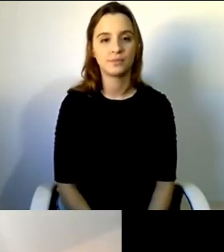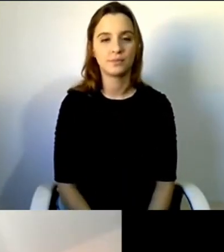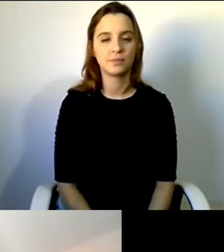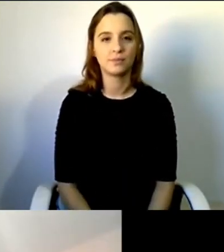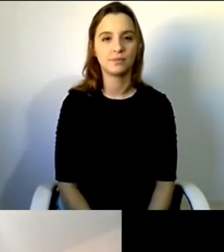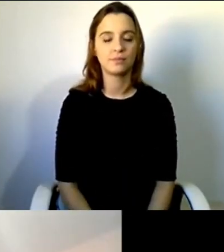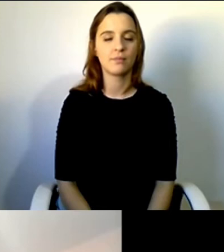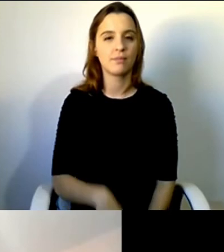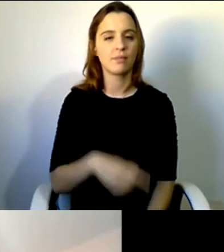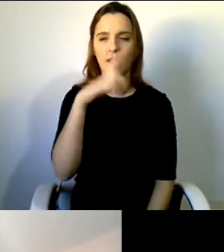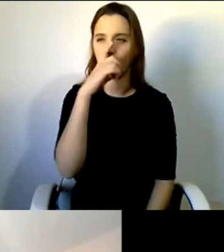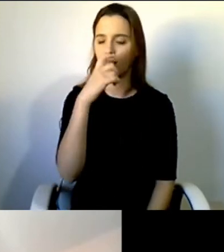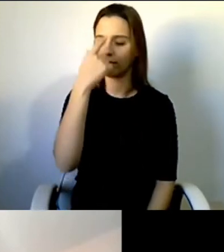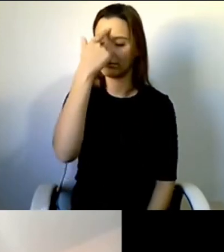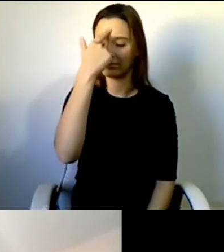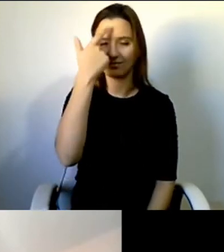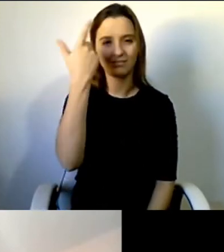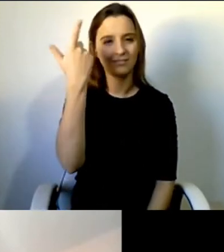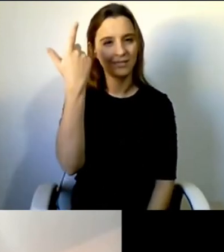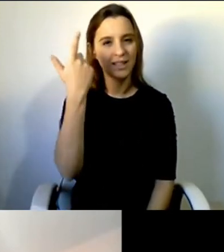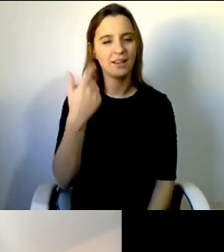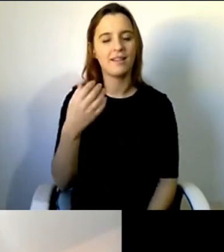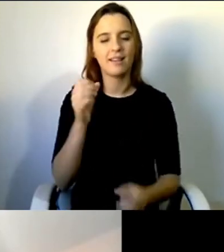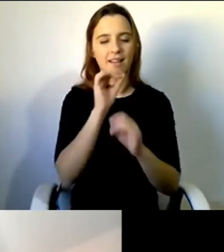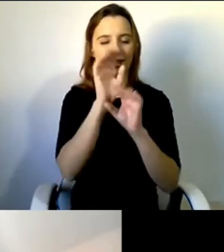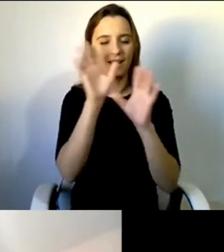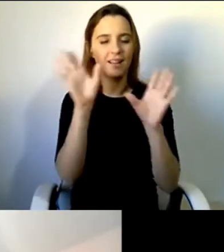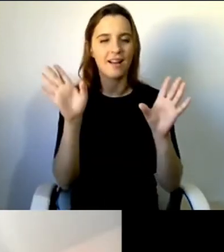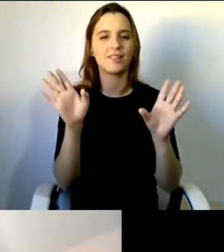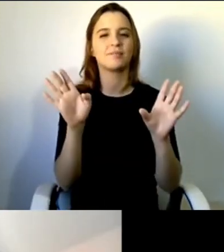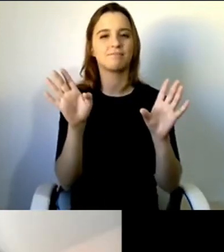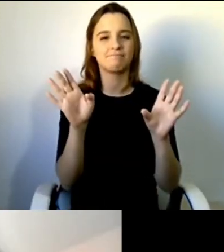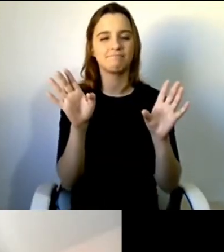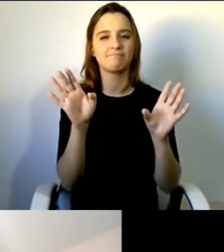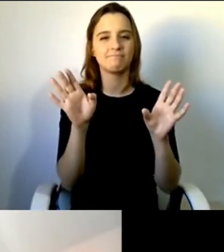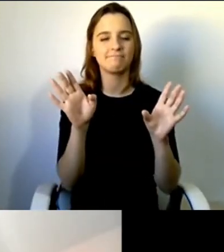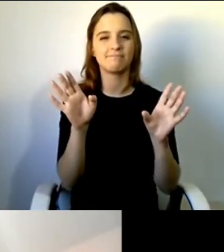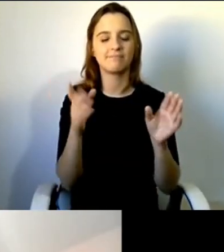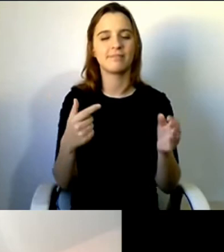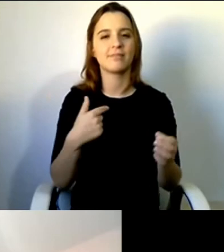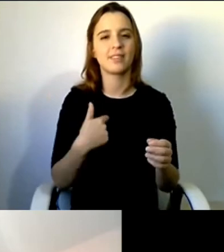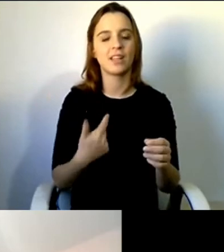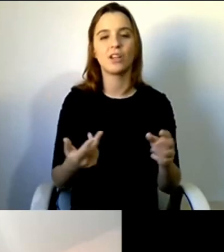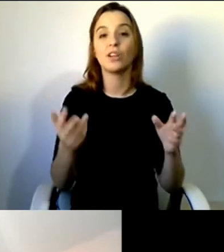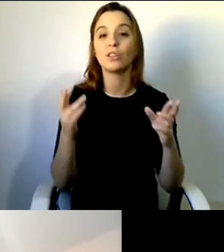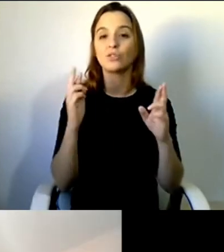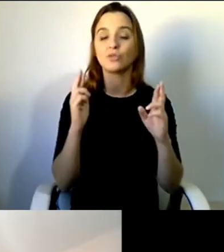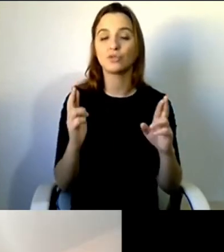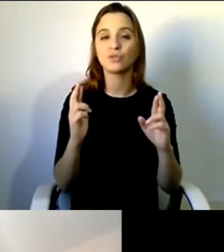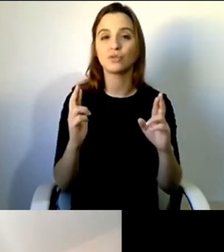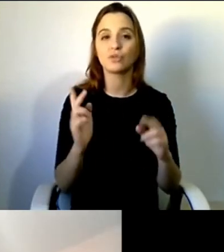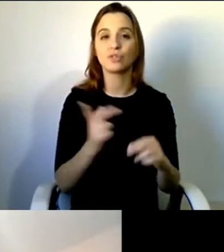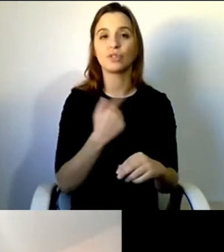these times, and I hope that there will be a chance for us again to meet.